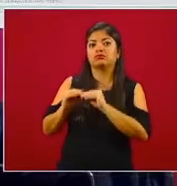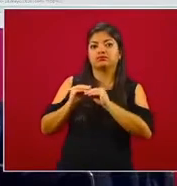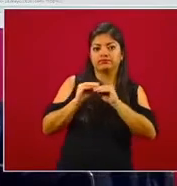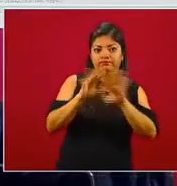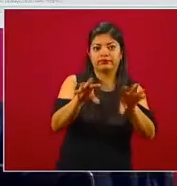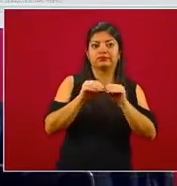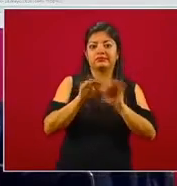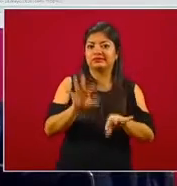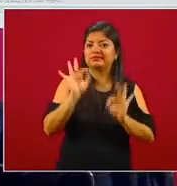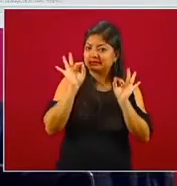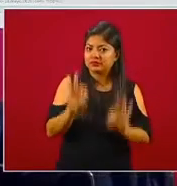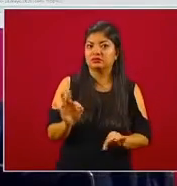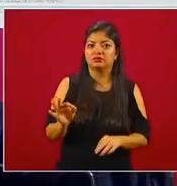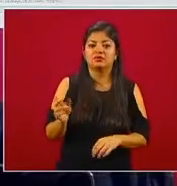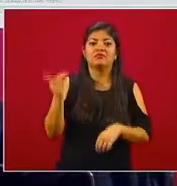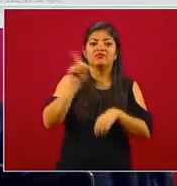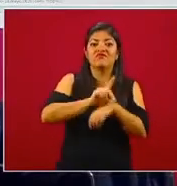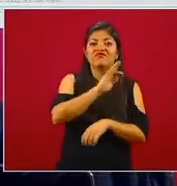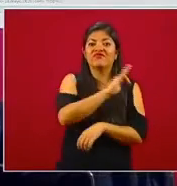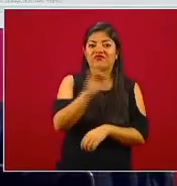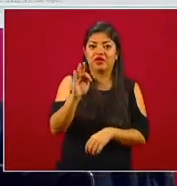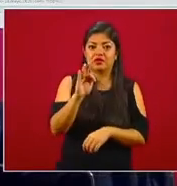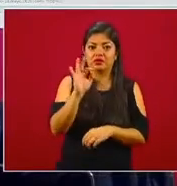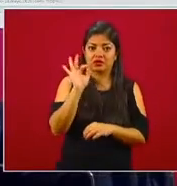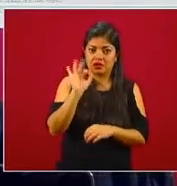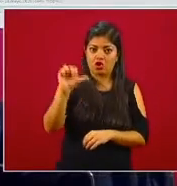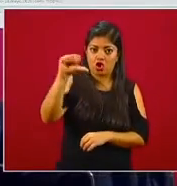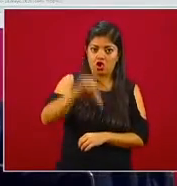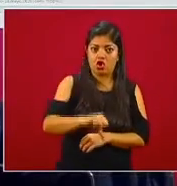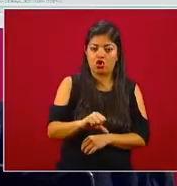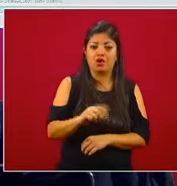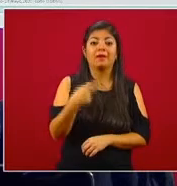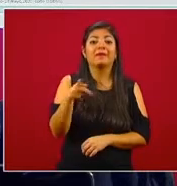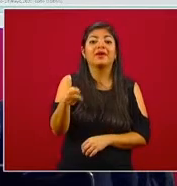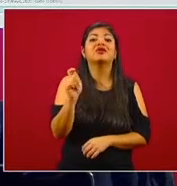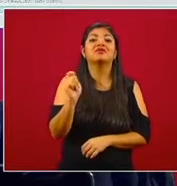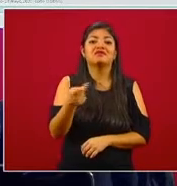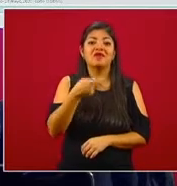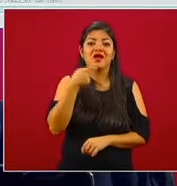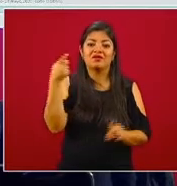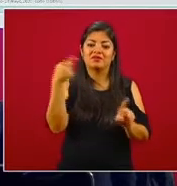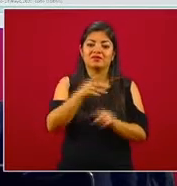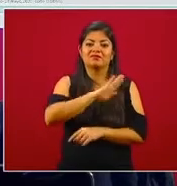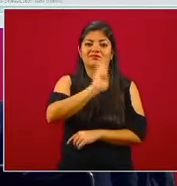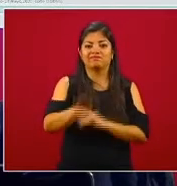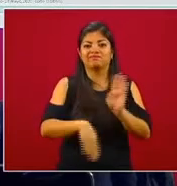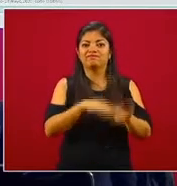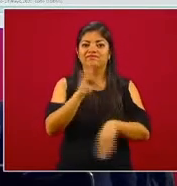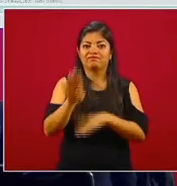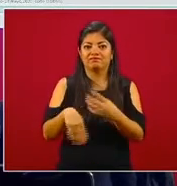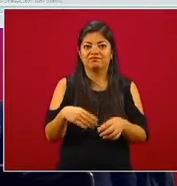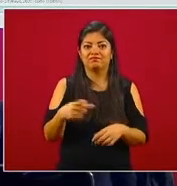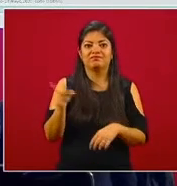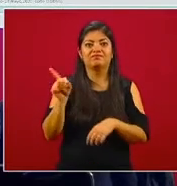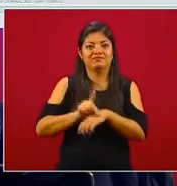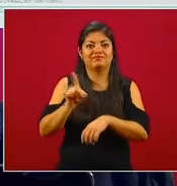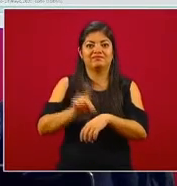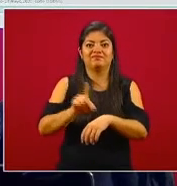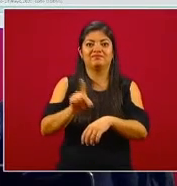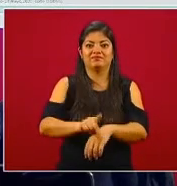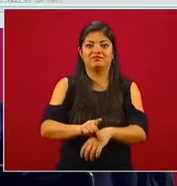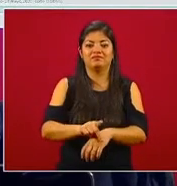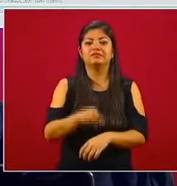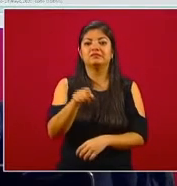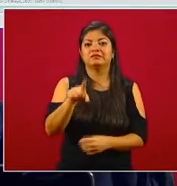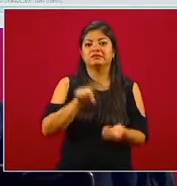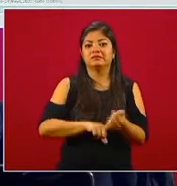change directamente on en the tiempo real, report that we get pero every single corresponde day, and con we do lamentables report that defunciones que ocurren a lo largo de varios live días y every single day. estas se But that